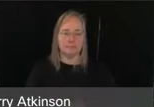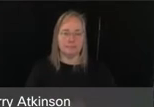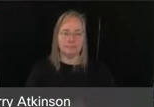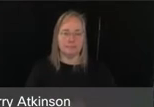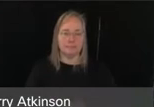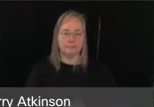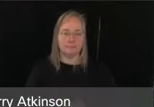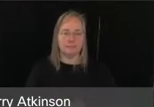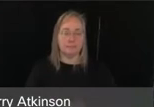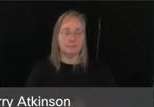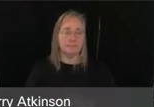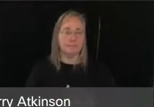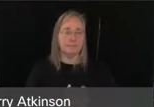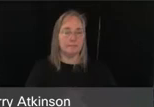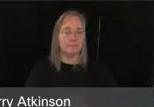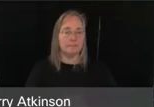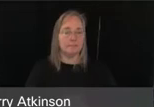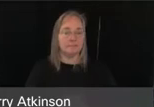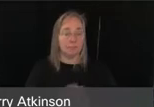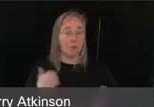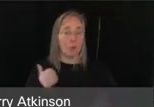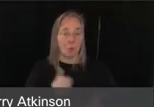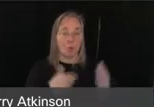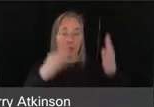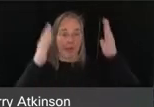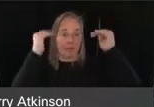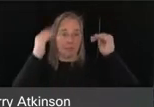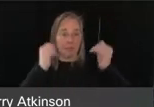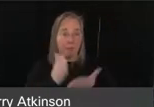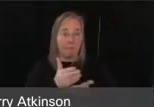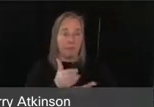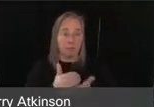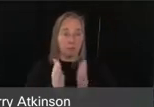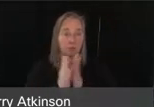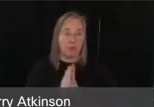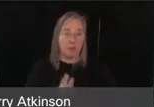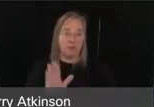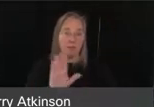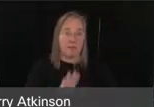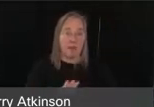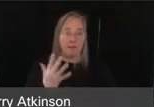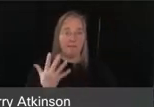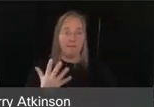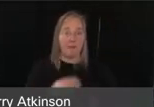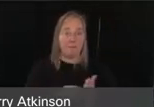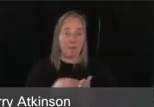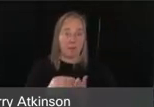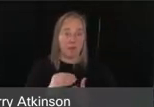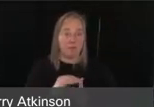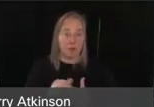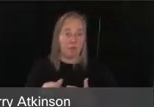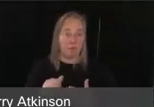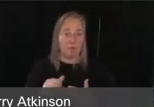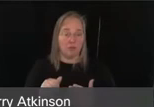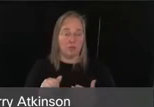So we anticipate a budget request of about $5 million in this project.